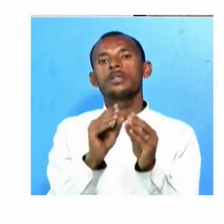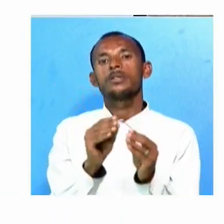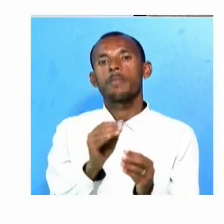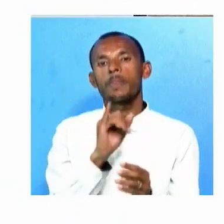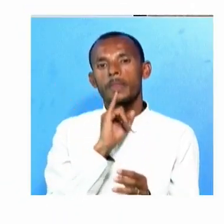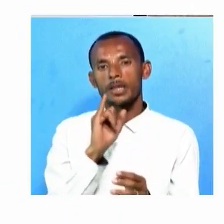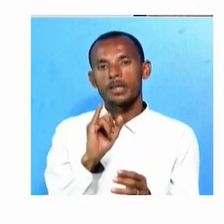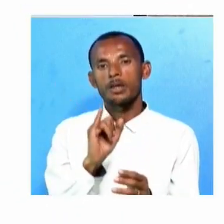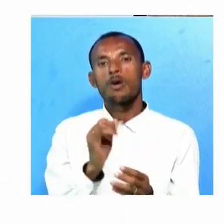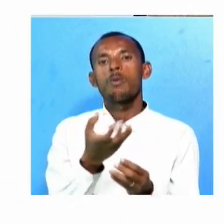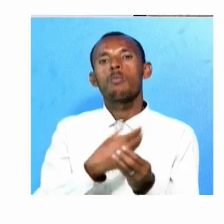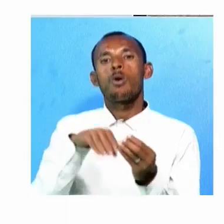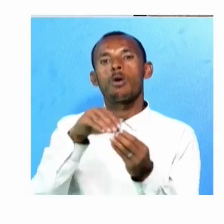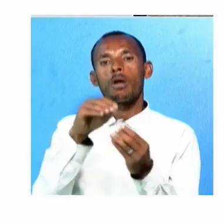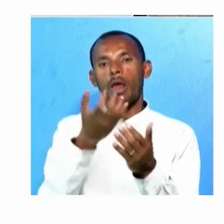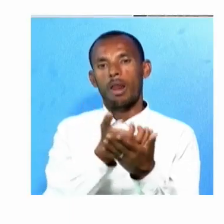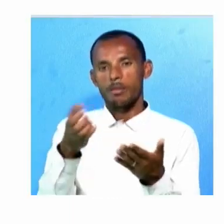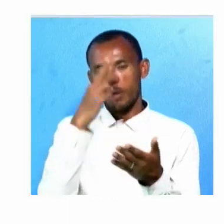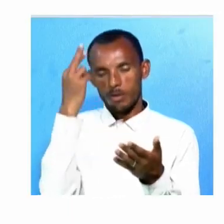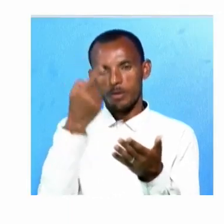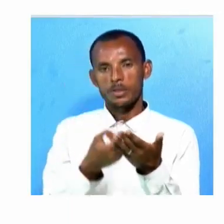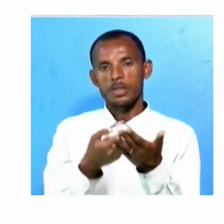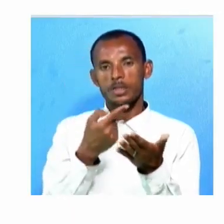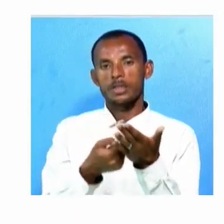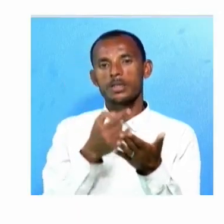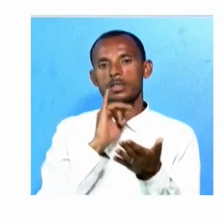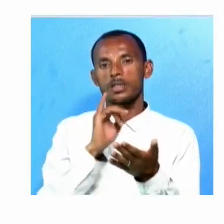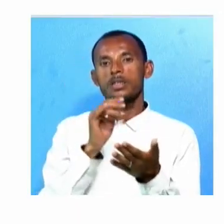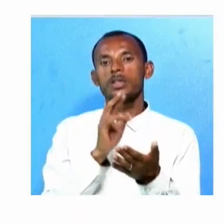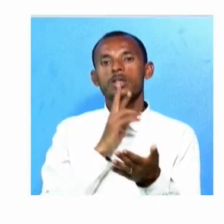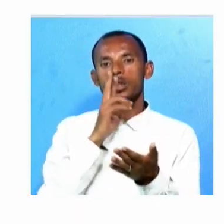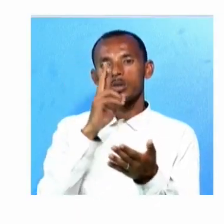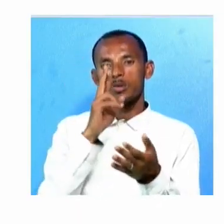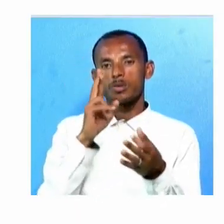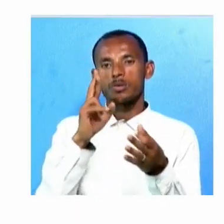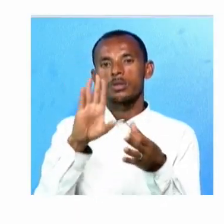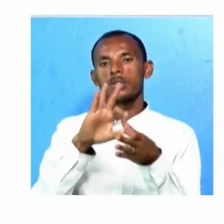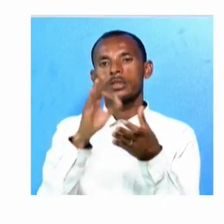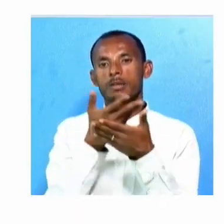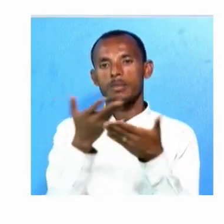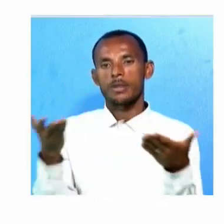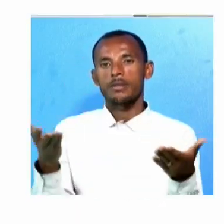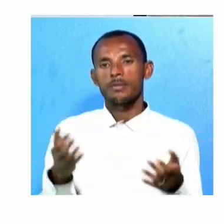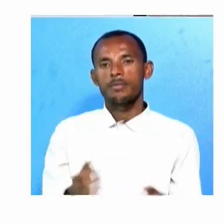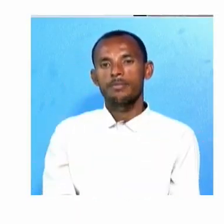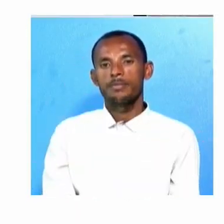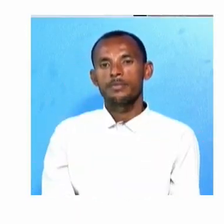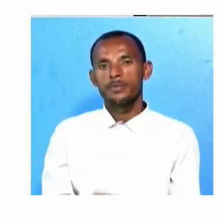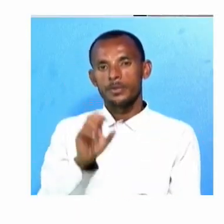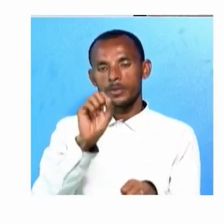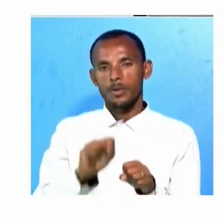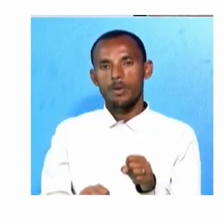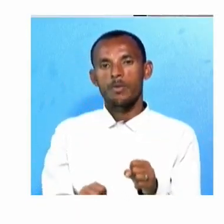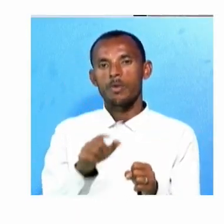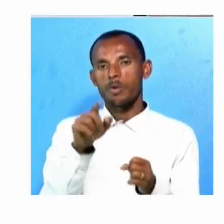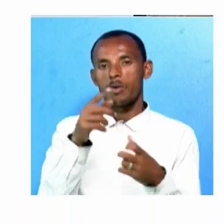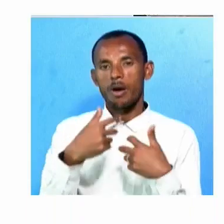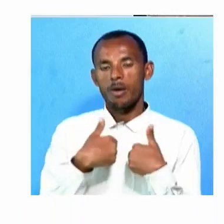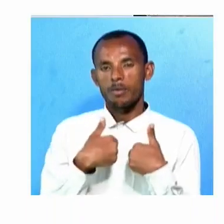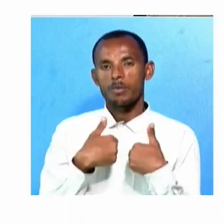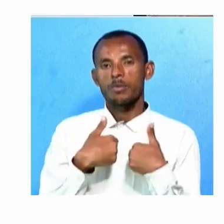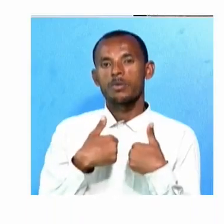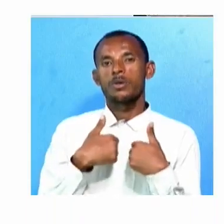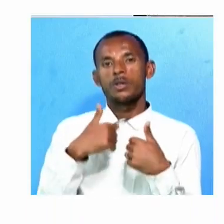the first. Because of this is true statement. This one is a true statement. So you have to know